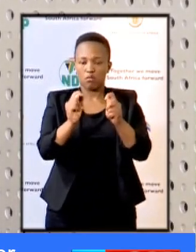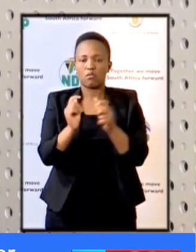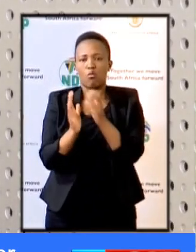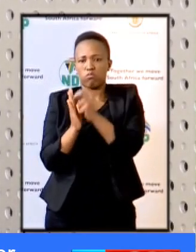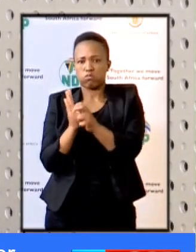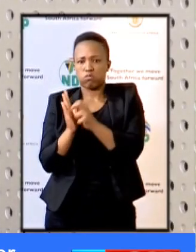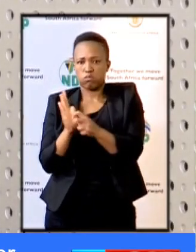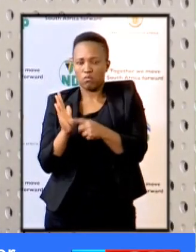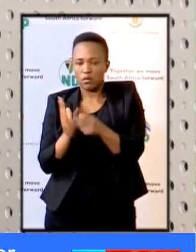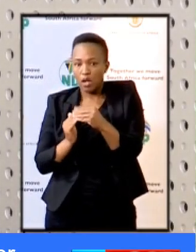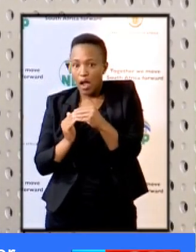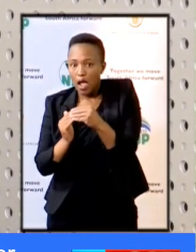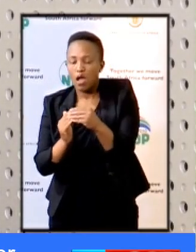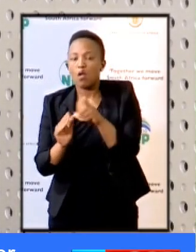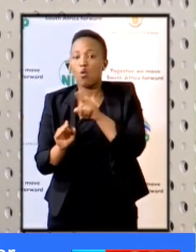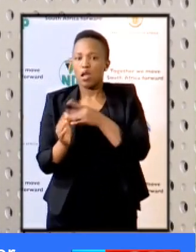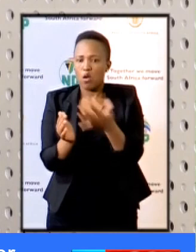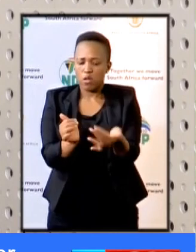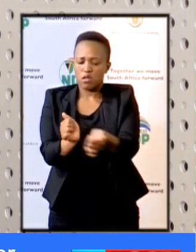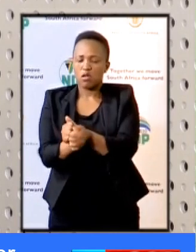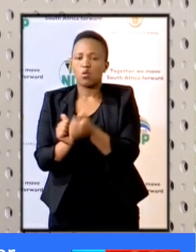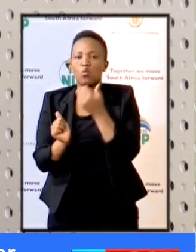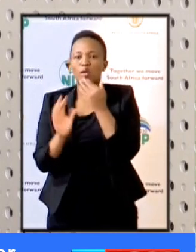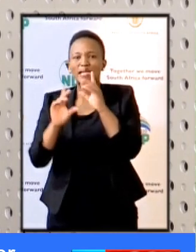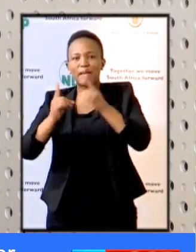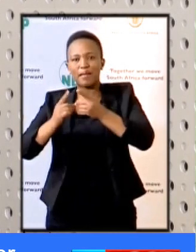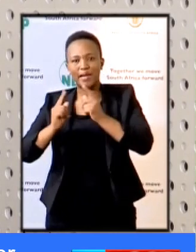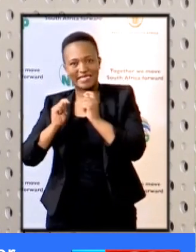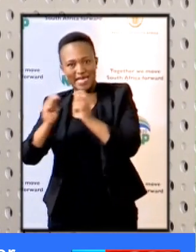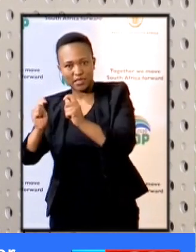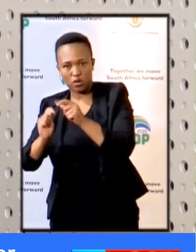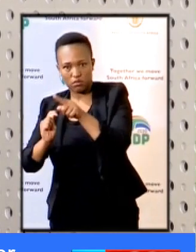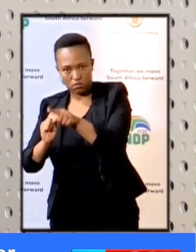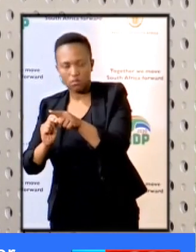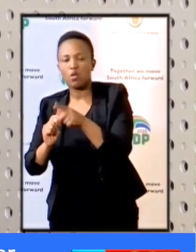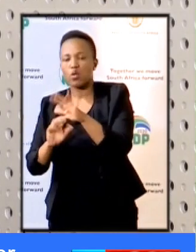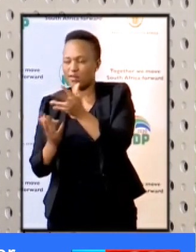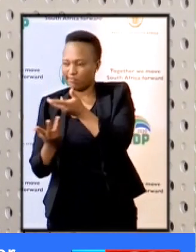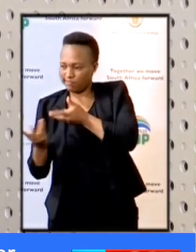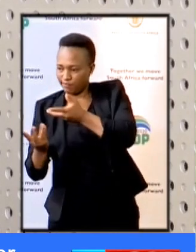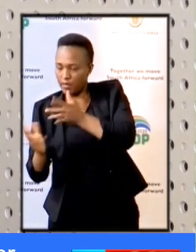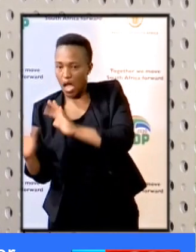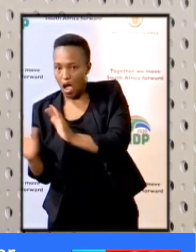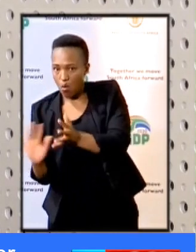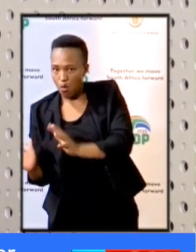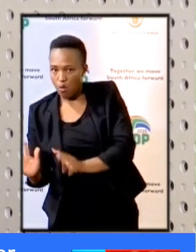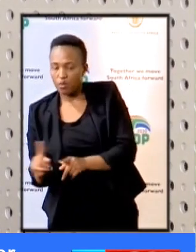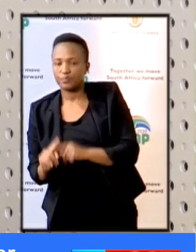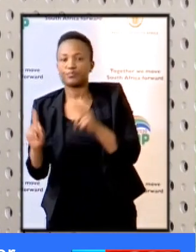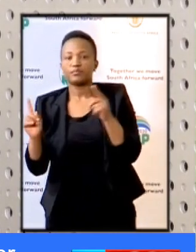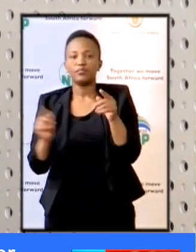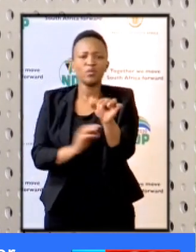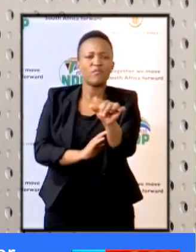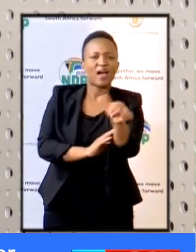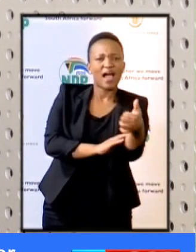Department of Transport. And also, as a sector, we are working on the remedial